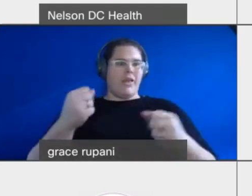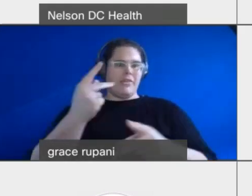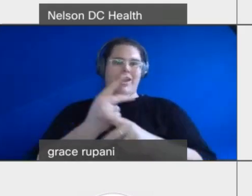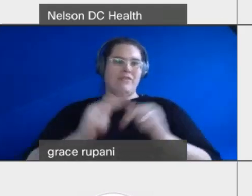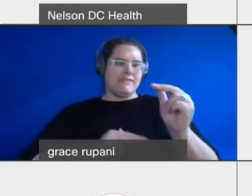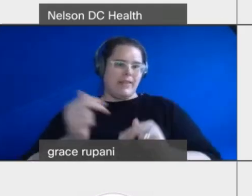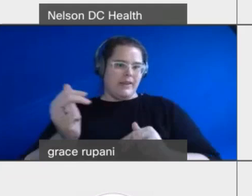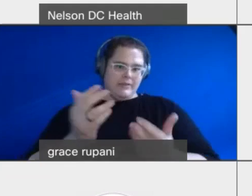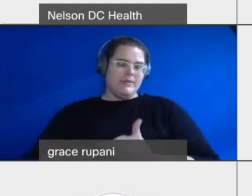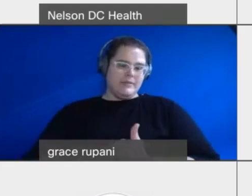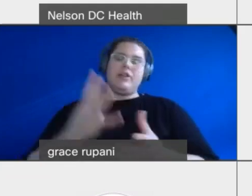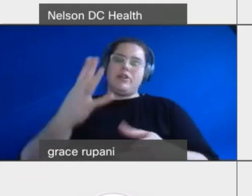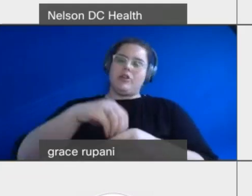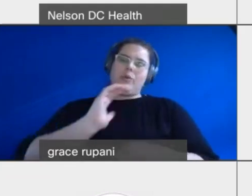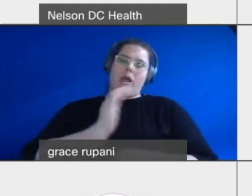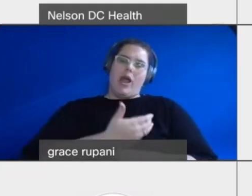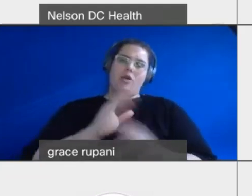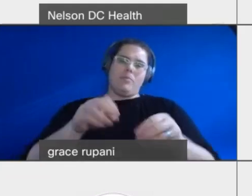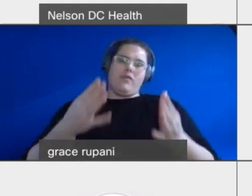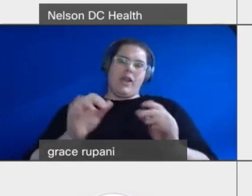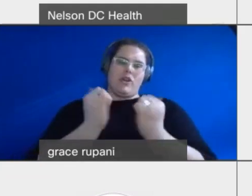agencies. And so,